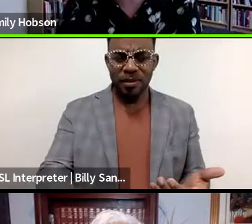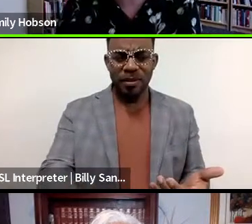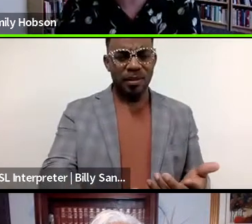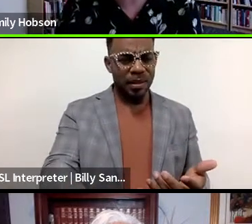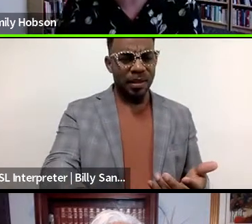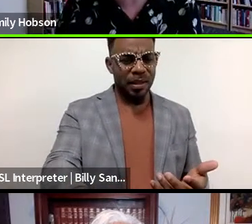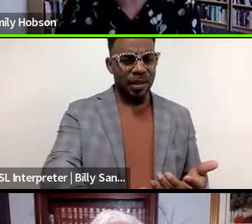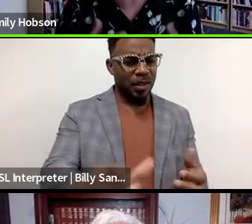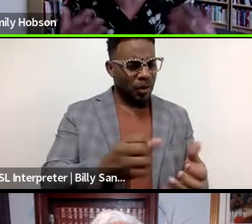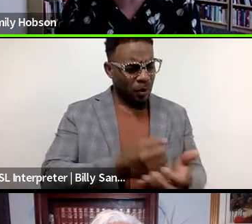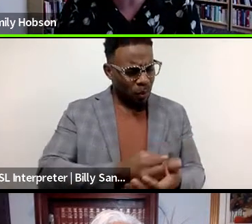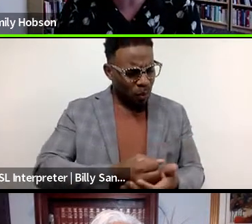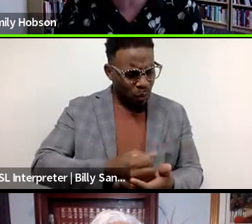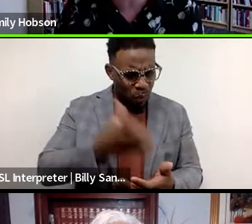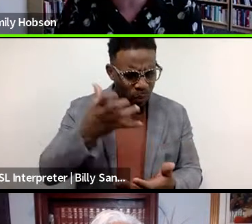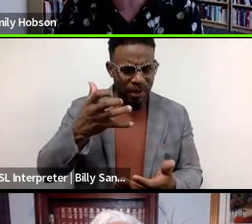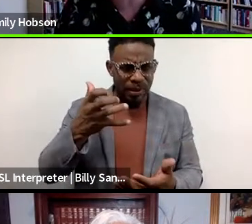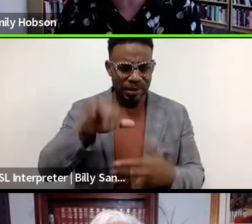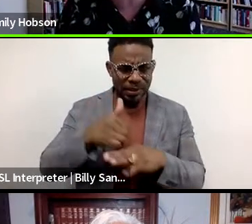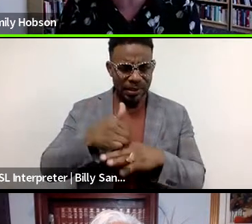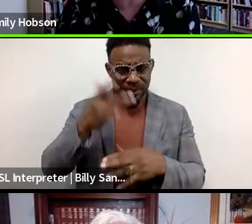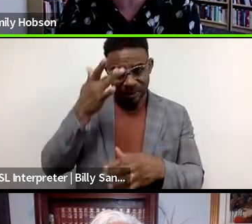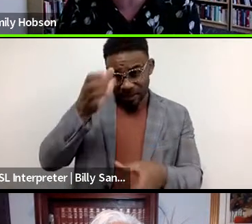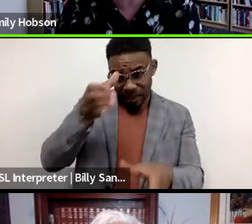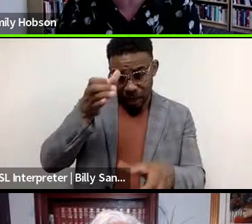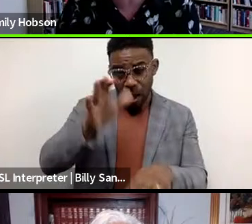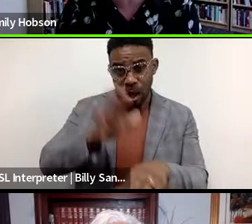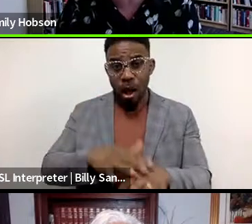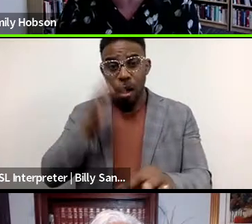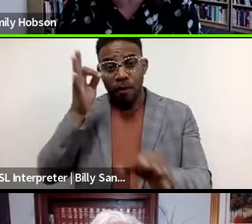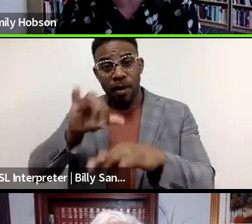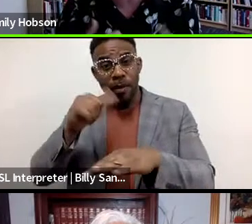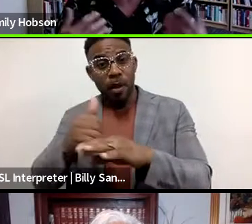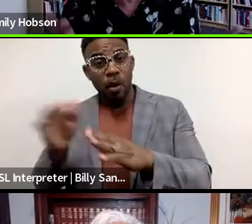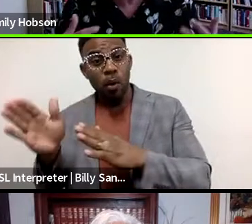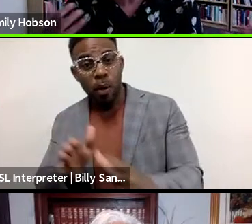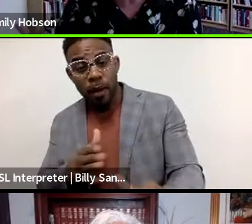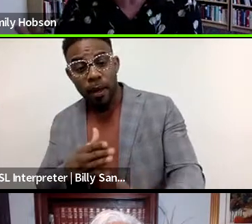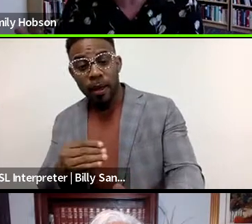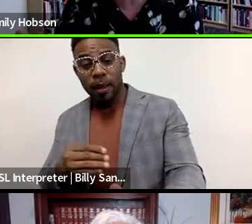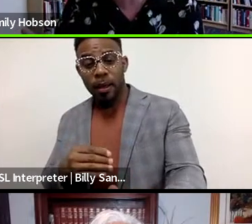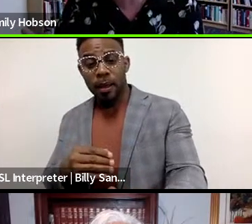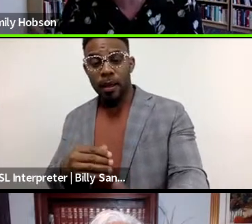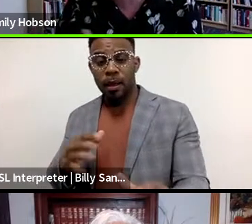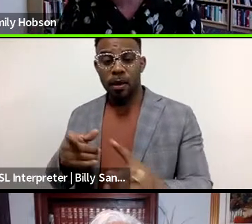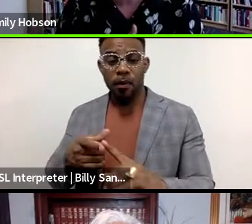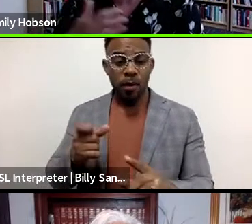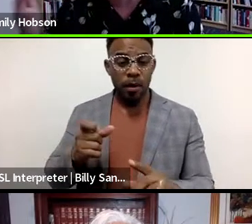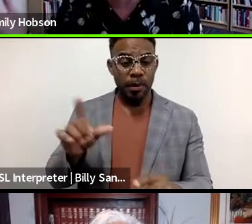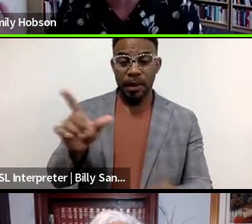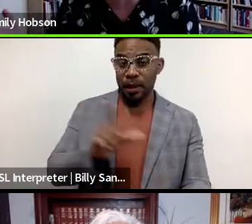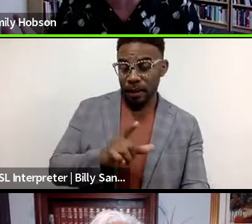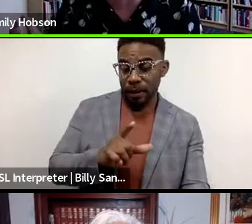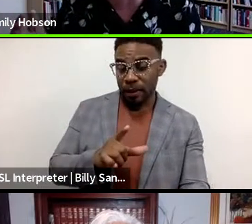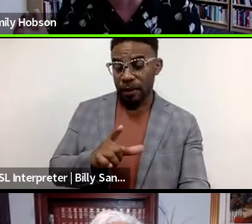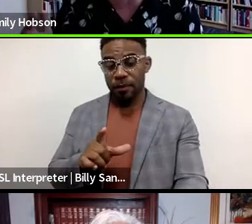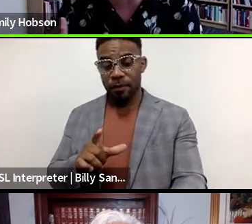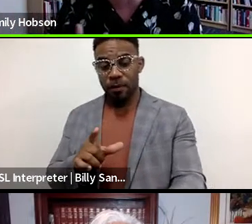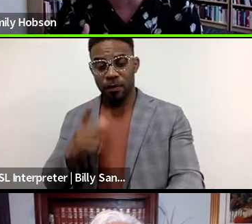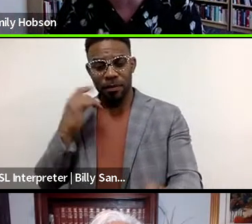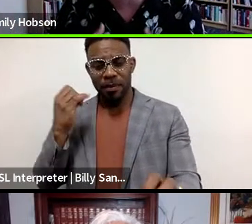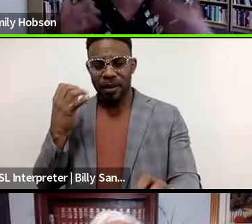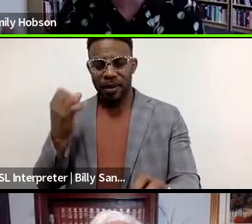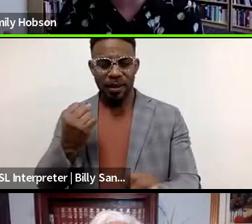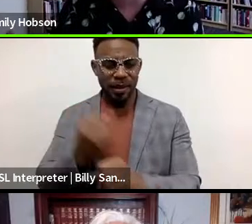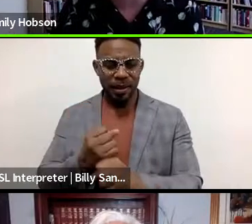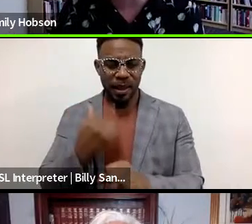there is a rich kind of set of scholarship on faith-based organizing from the left for decades,